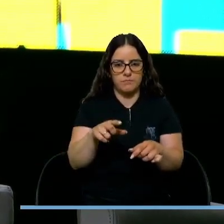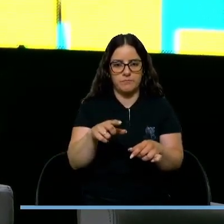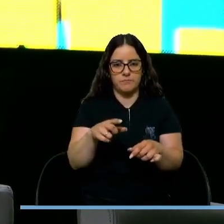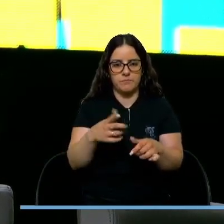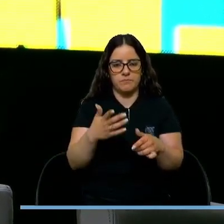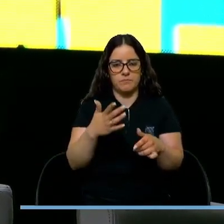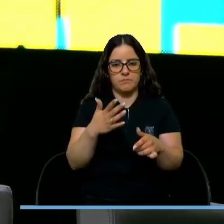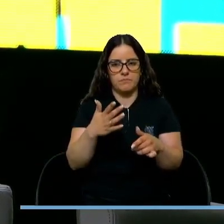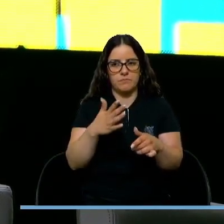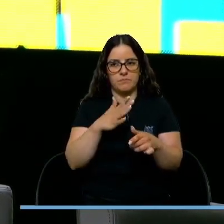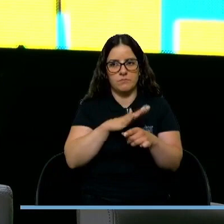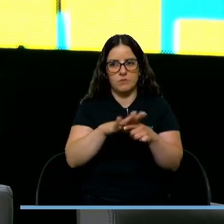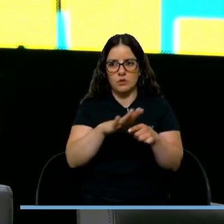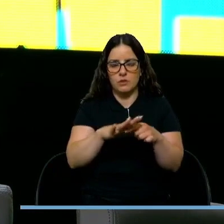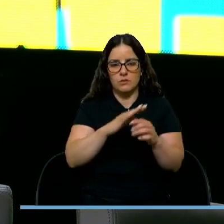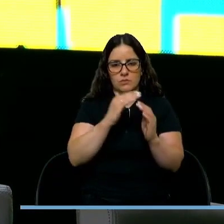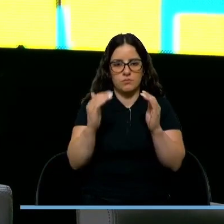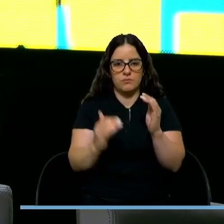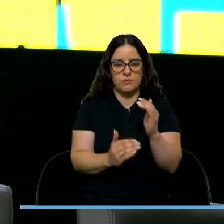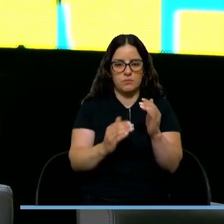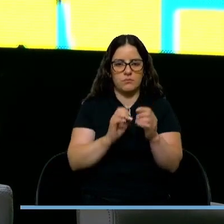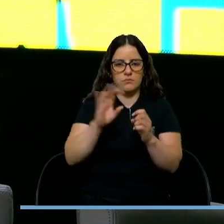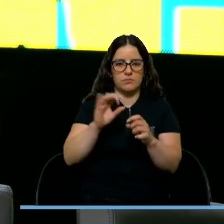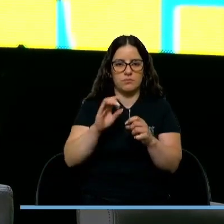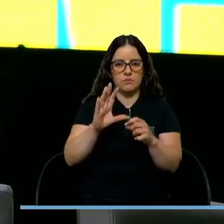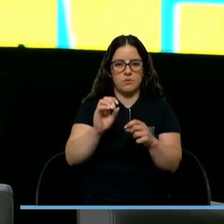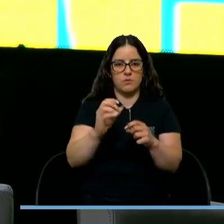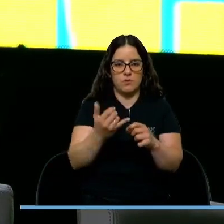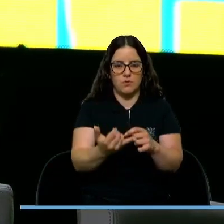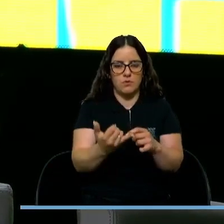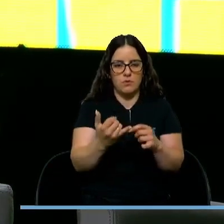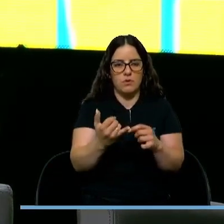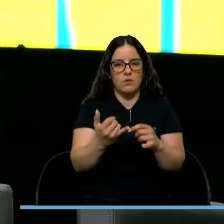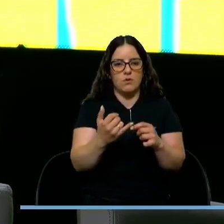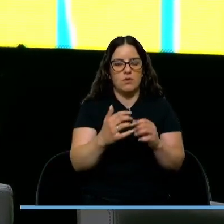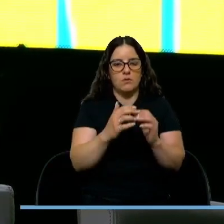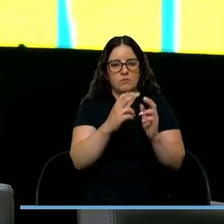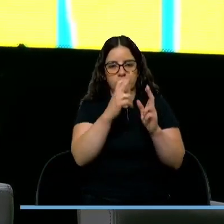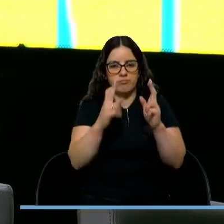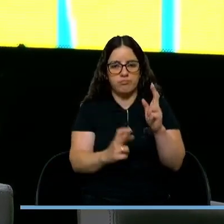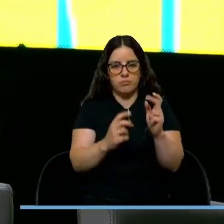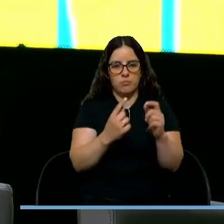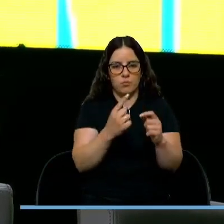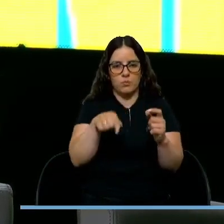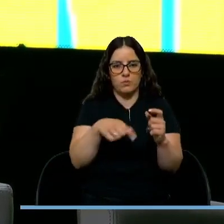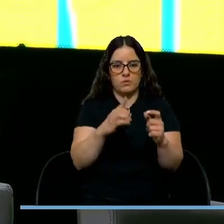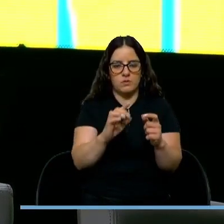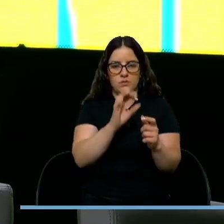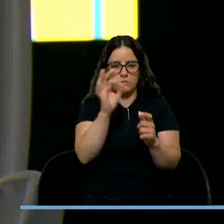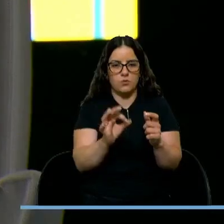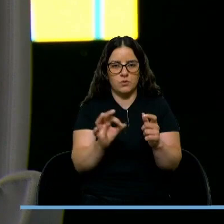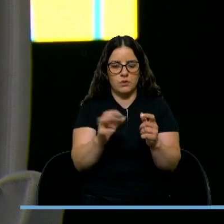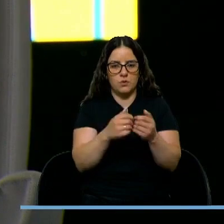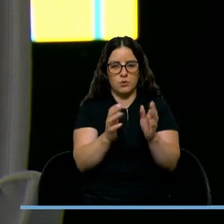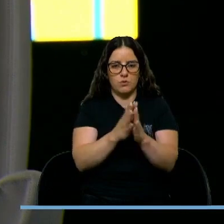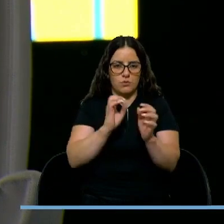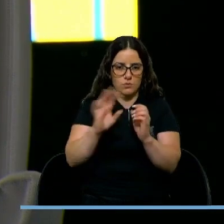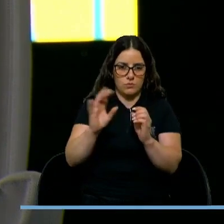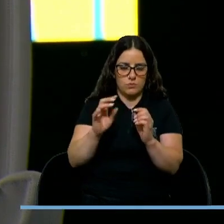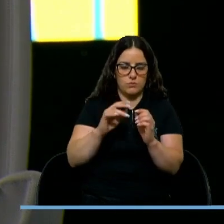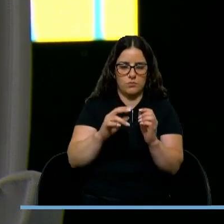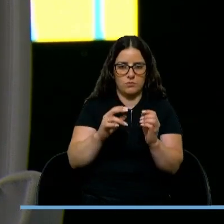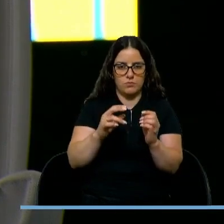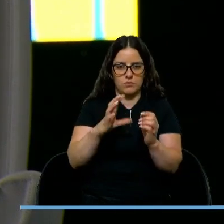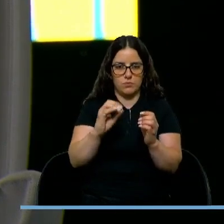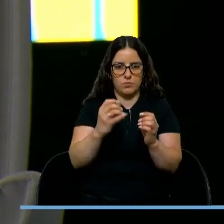impact in reducing carbon emission of 1.6% all carbon emissions in Portugal,